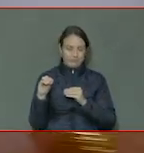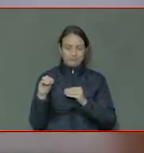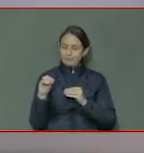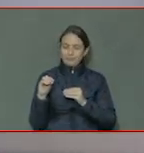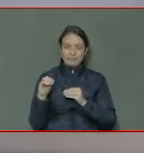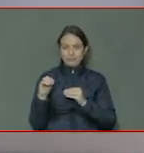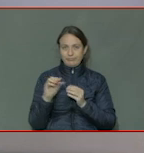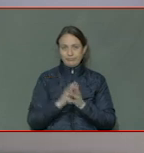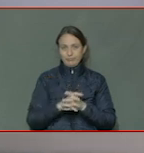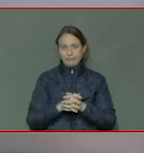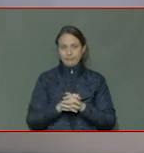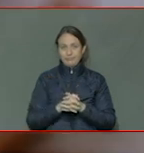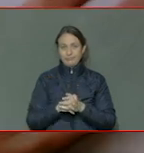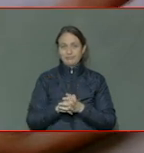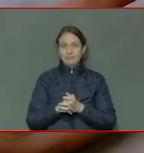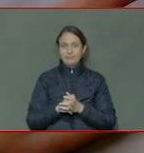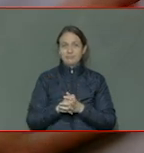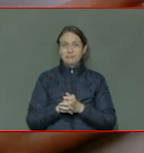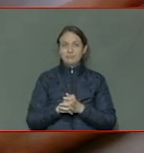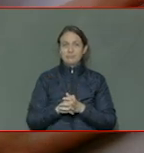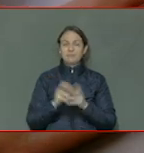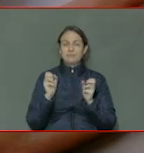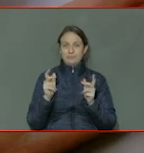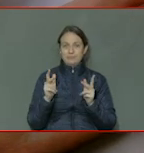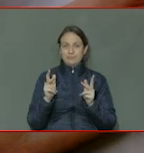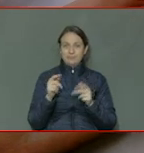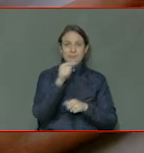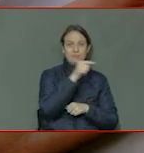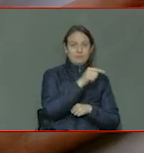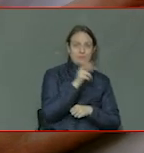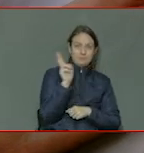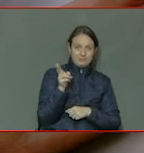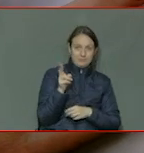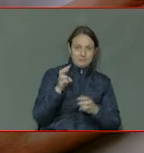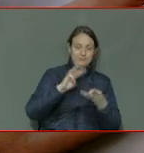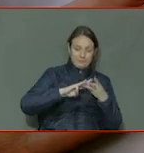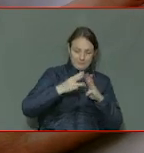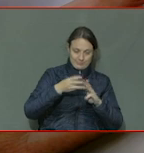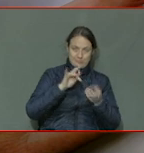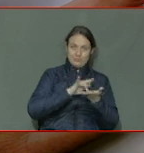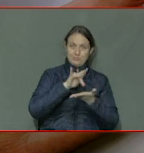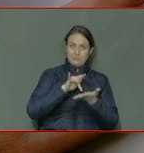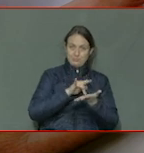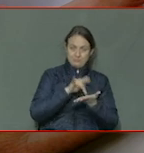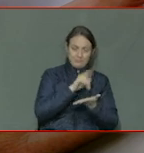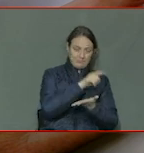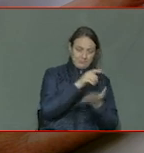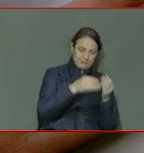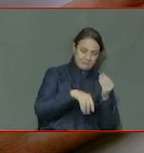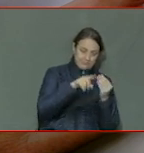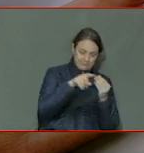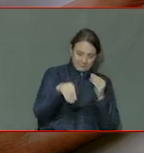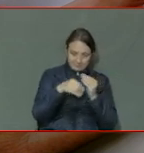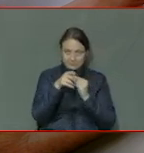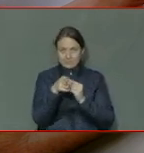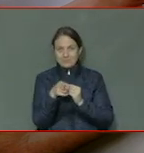was standing still. Okay, so I put everything into my calculator. That minus that plus